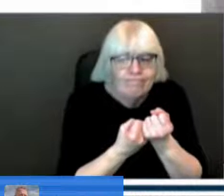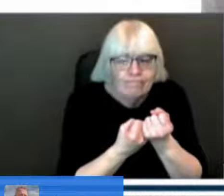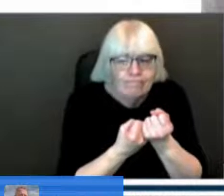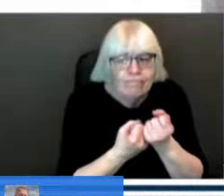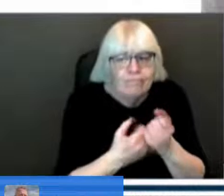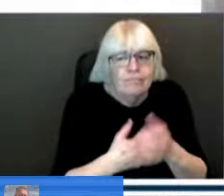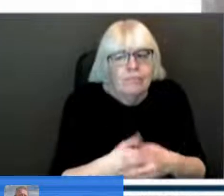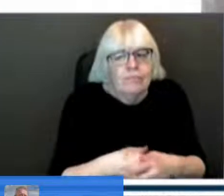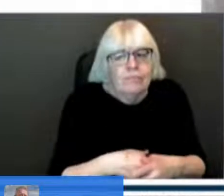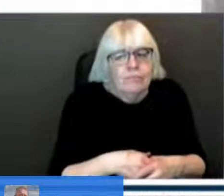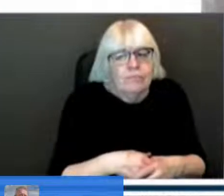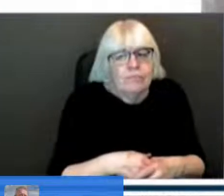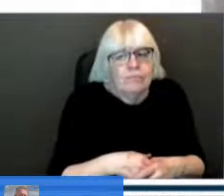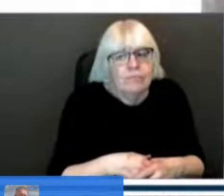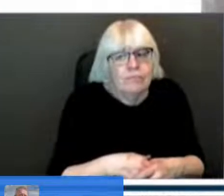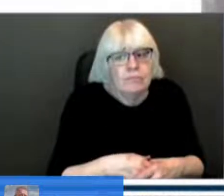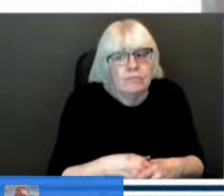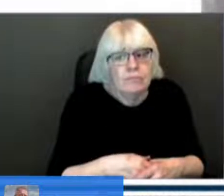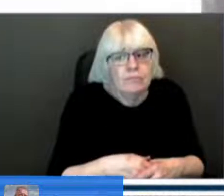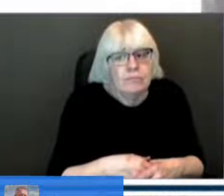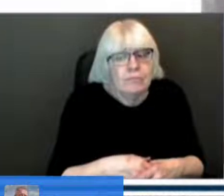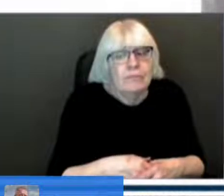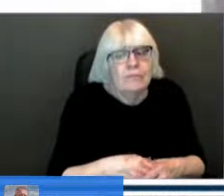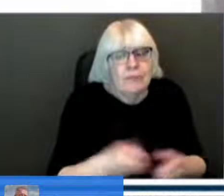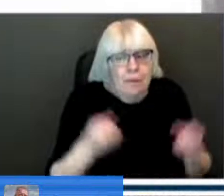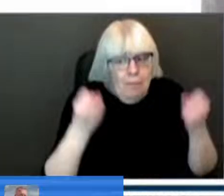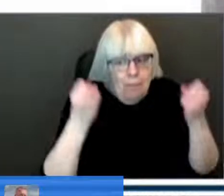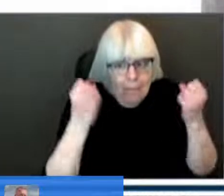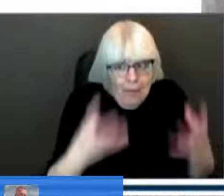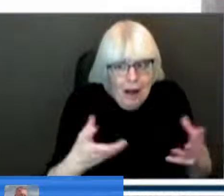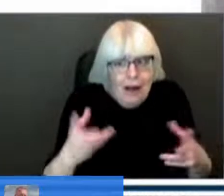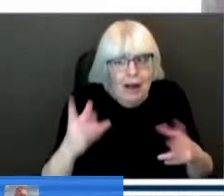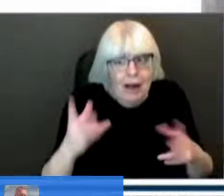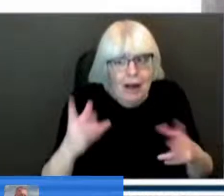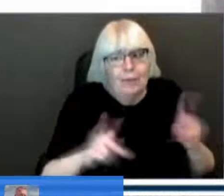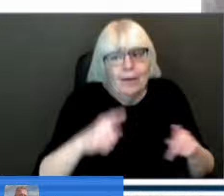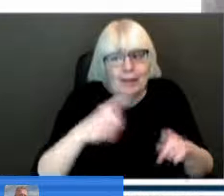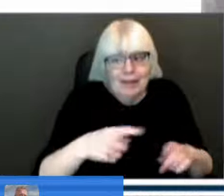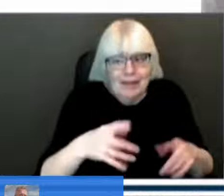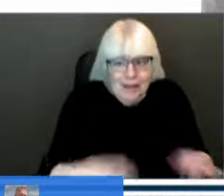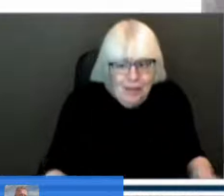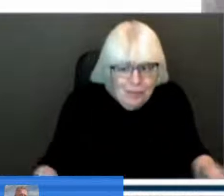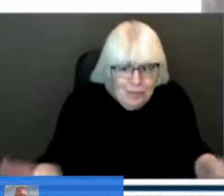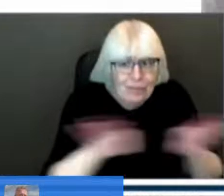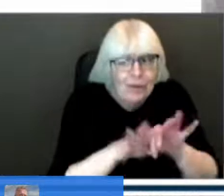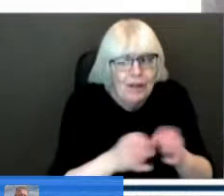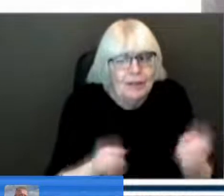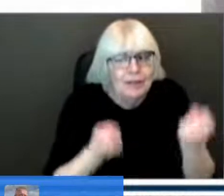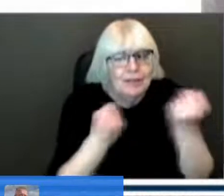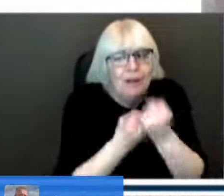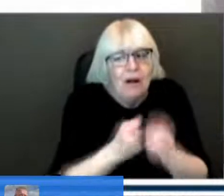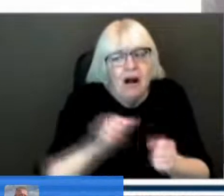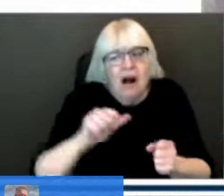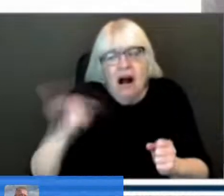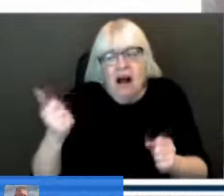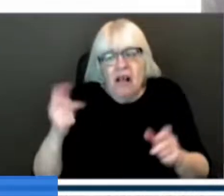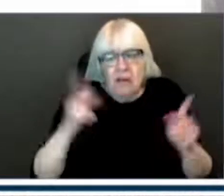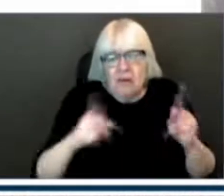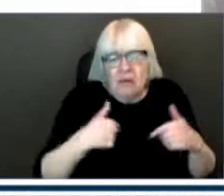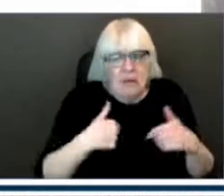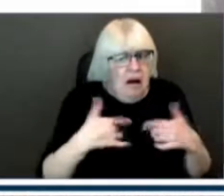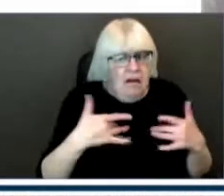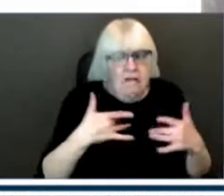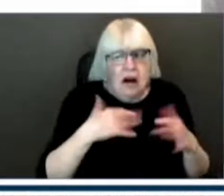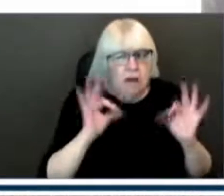people who would say more support is necessary, and there'll be many others who say it's just fine. But we built on